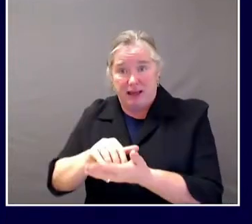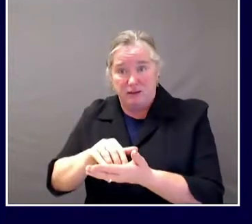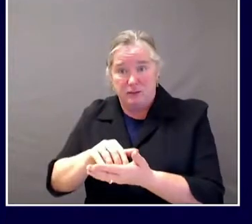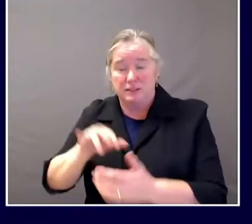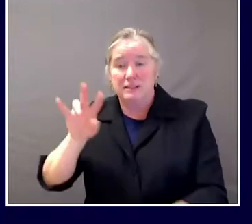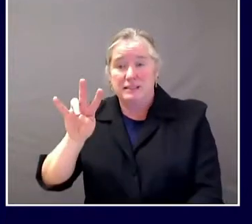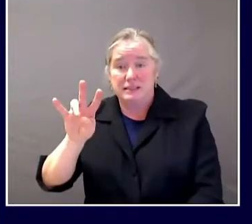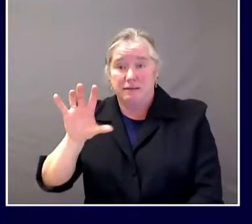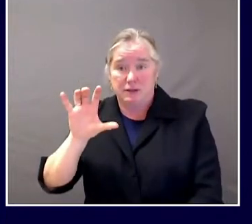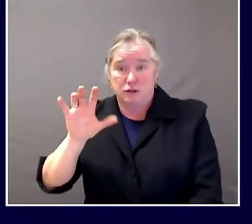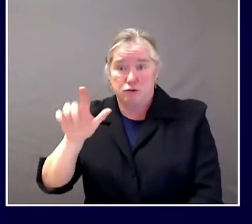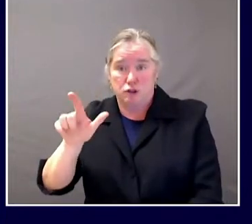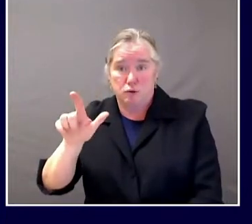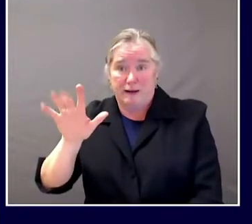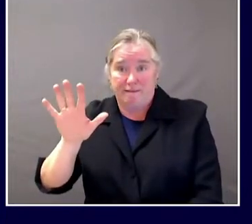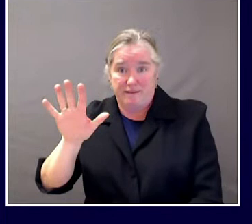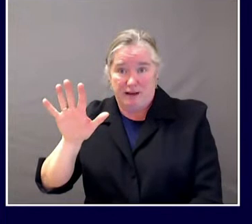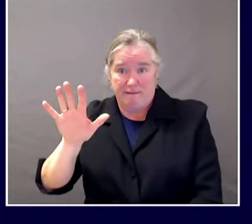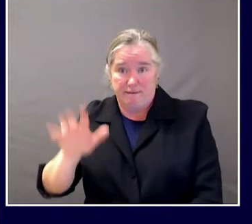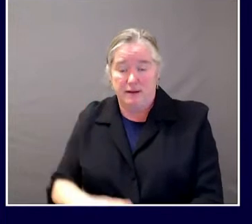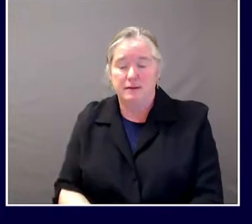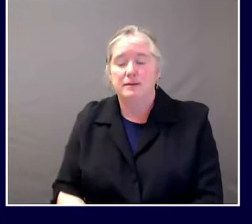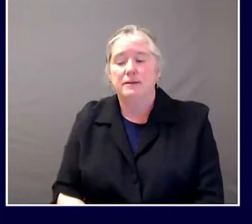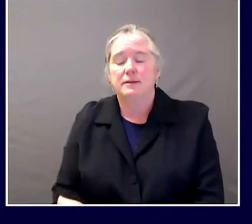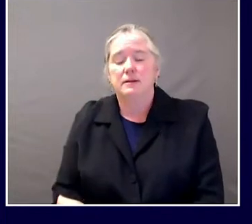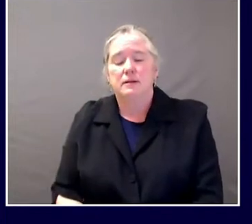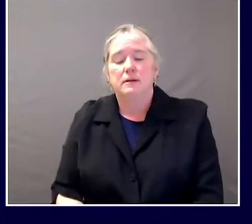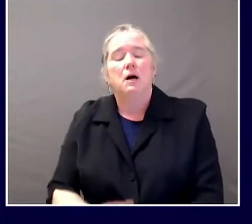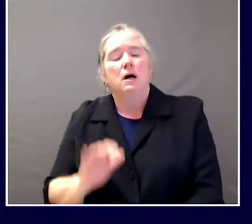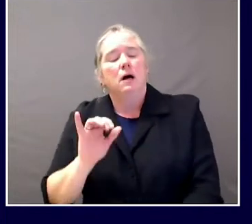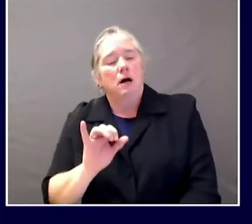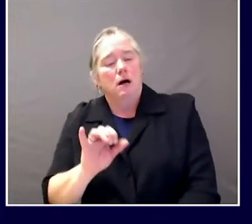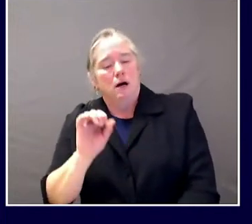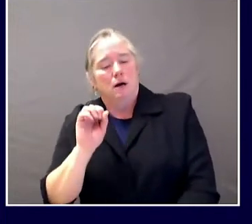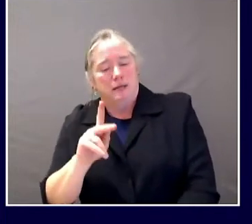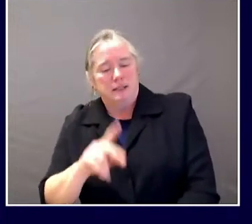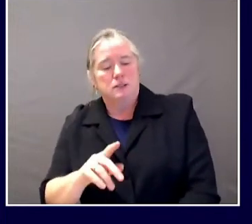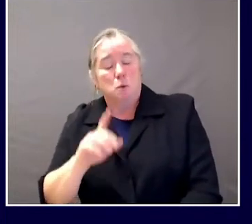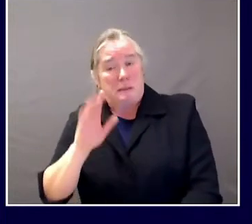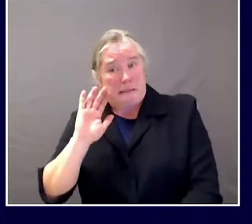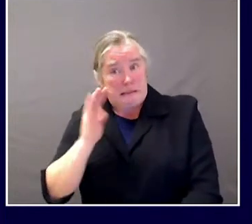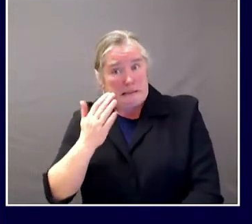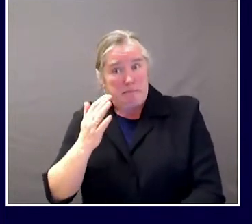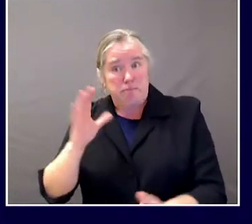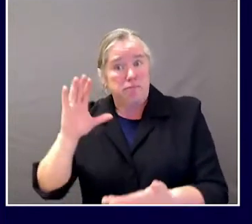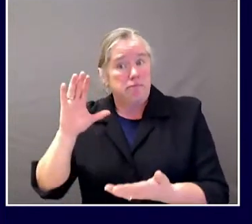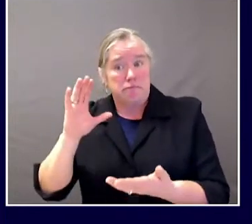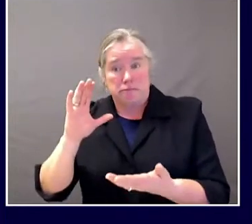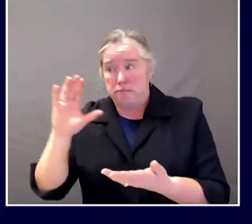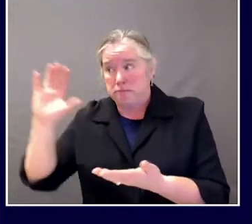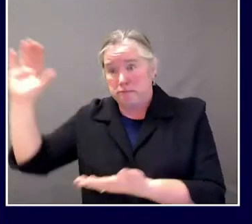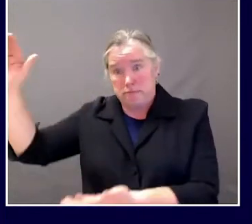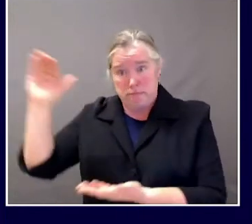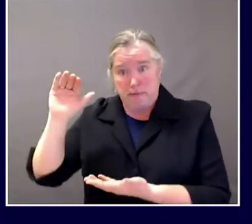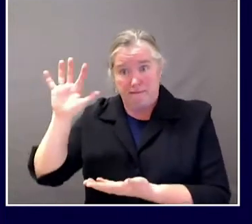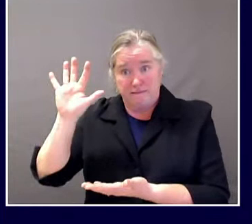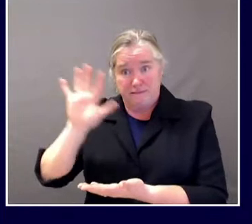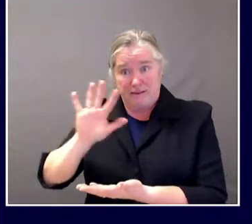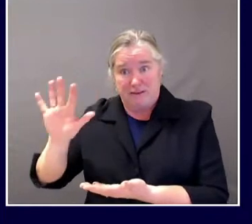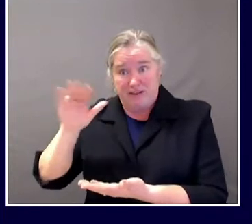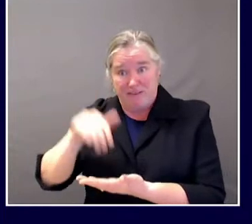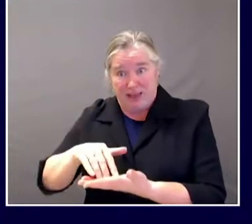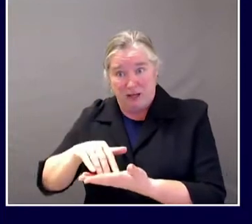55,725. And so it sounds like pretty much all of those have gone out.